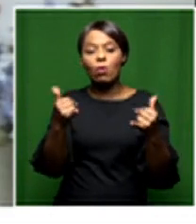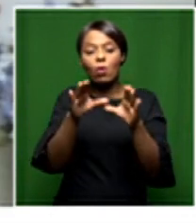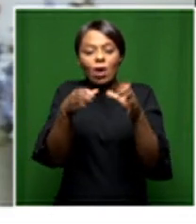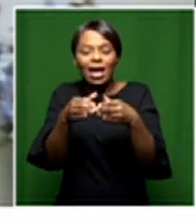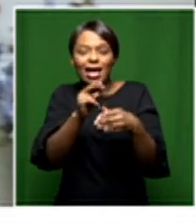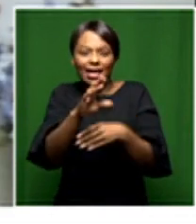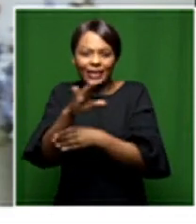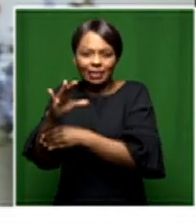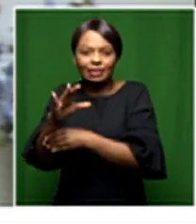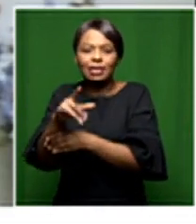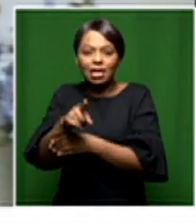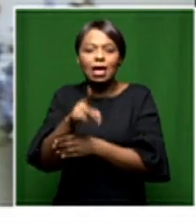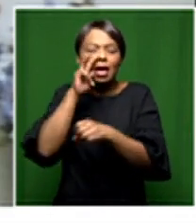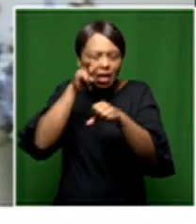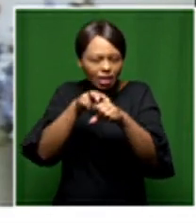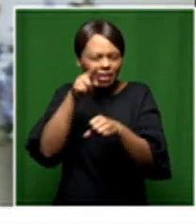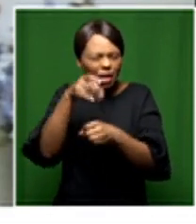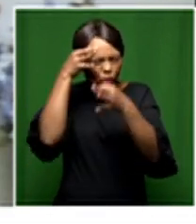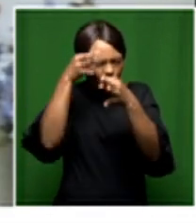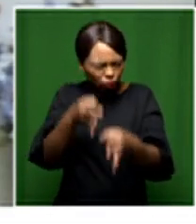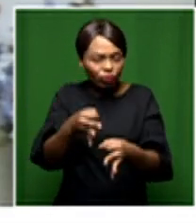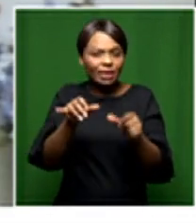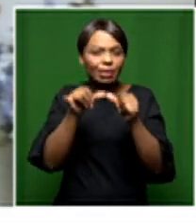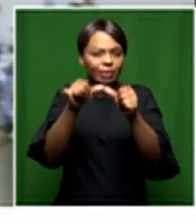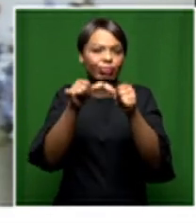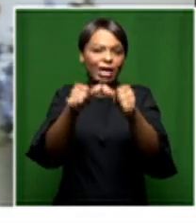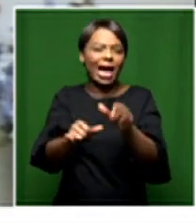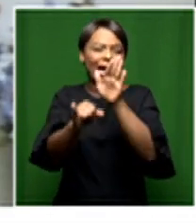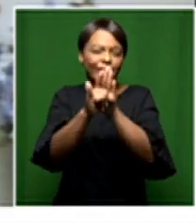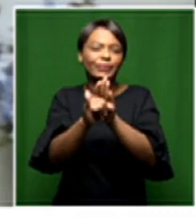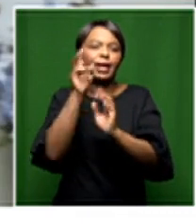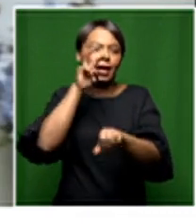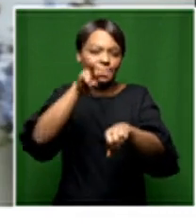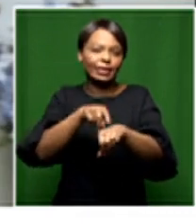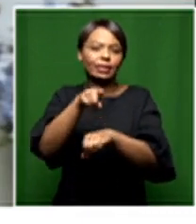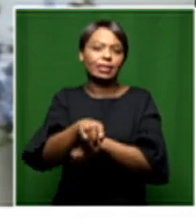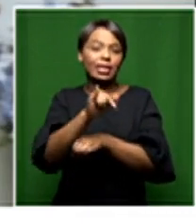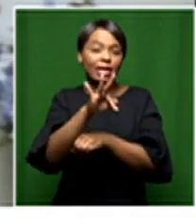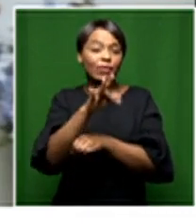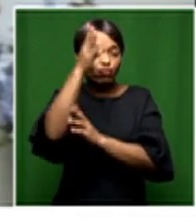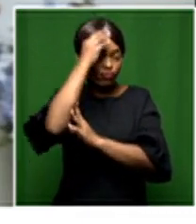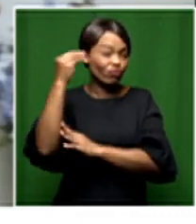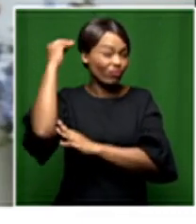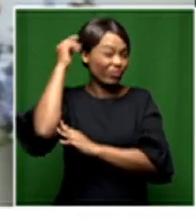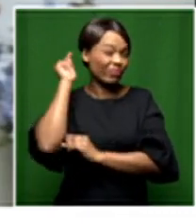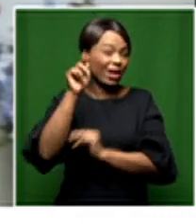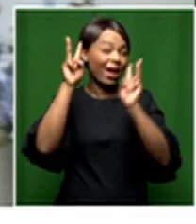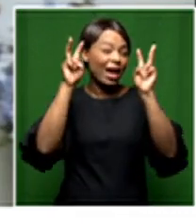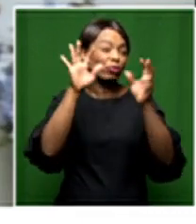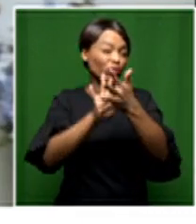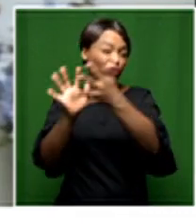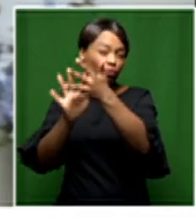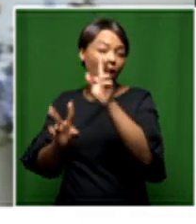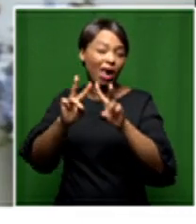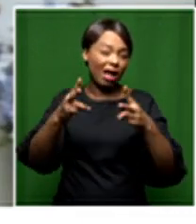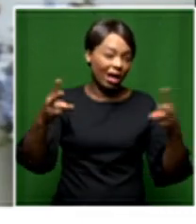ANC that has much more credibility and sustained legitimacy if they do take that seriously. But then, a guideline